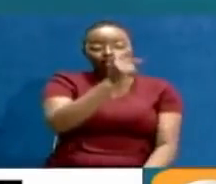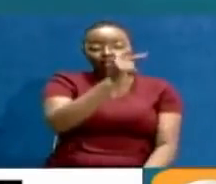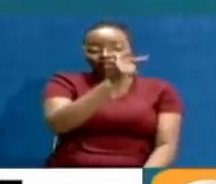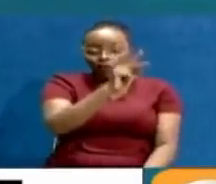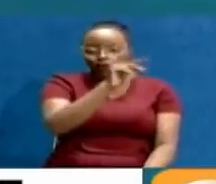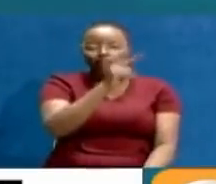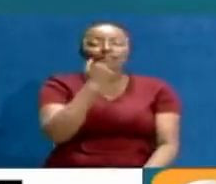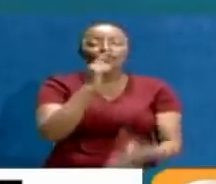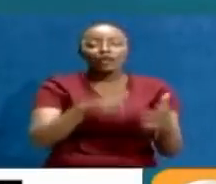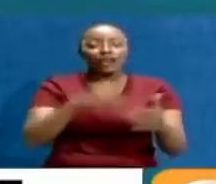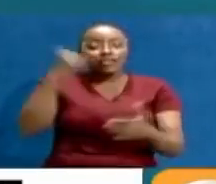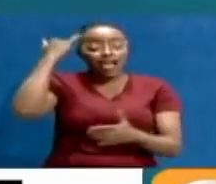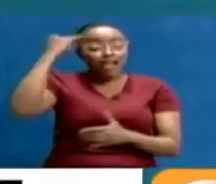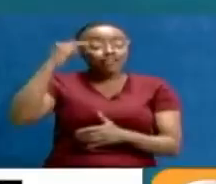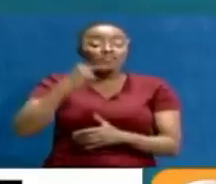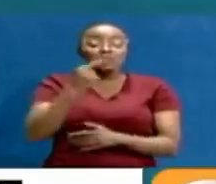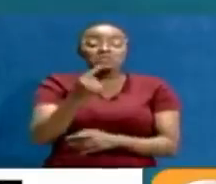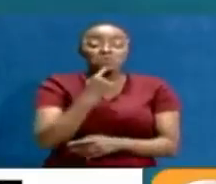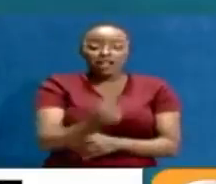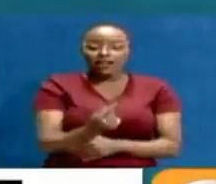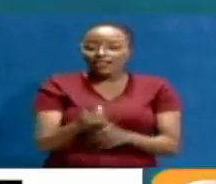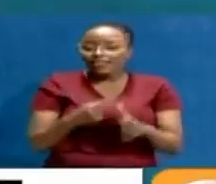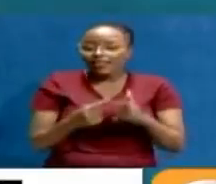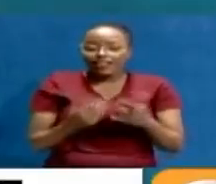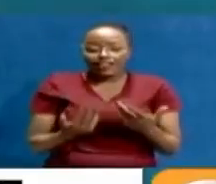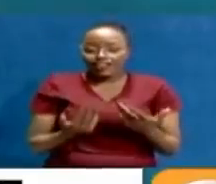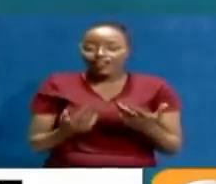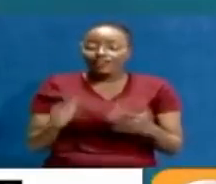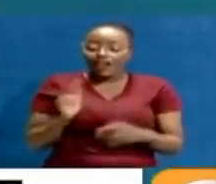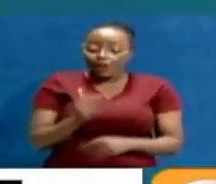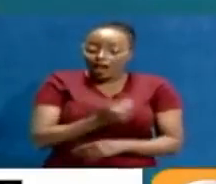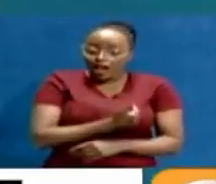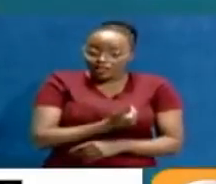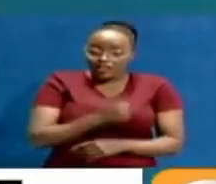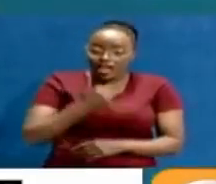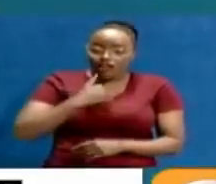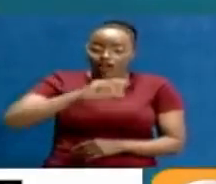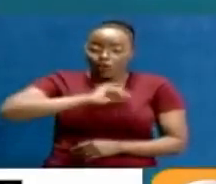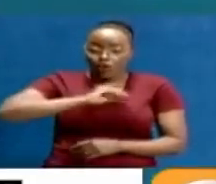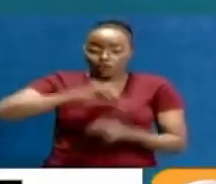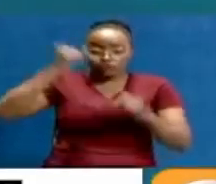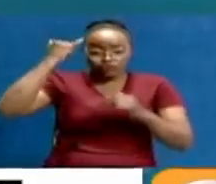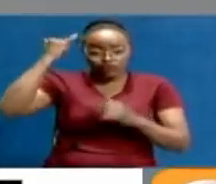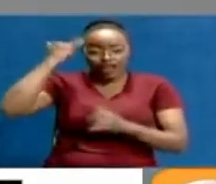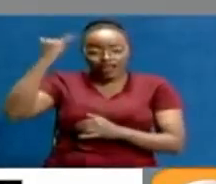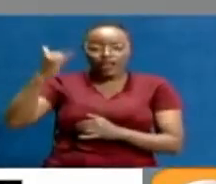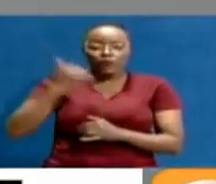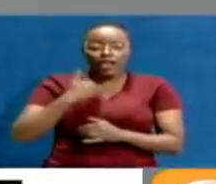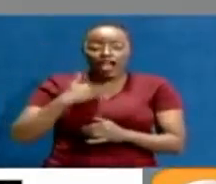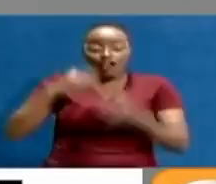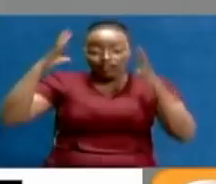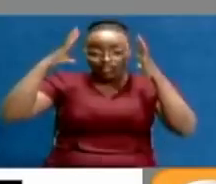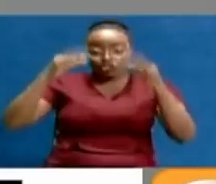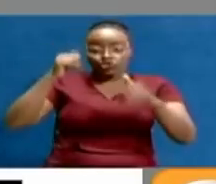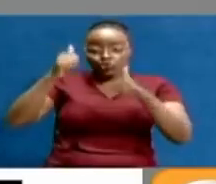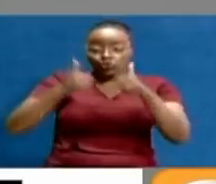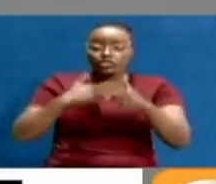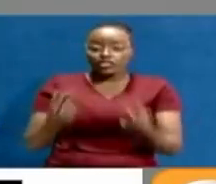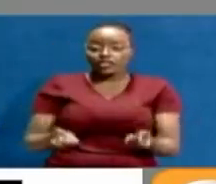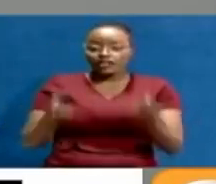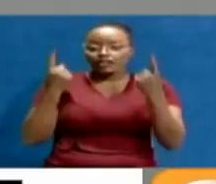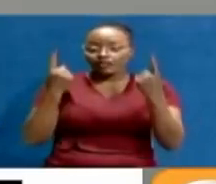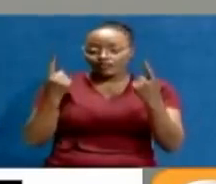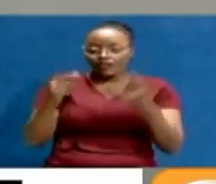kuambiwa. Kwa hiyo tuweke na zetu, tuwe na msimamo maalum unaoeleweka. Tanzania's stand on